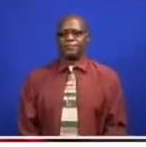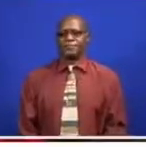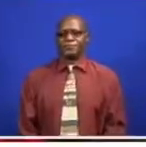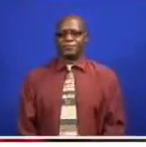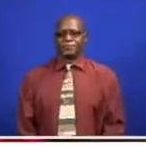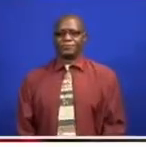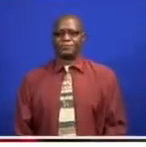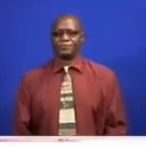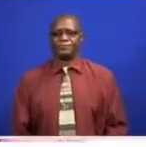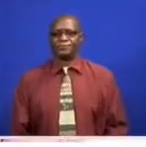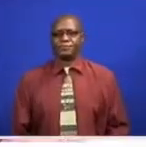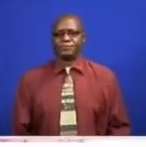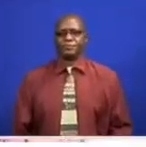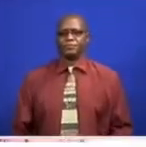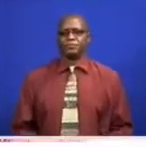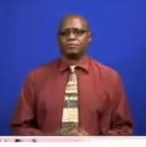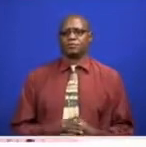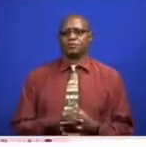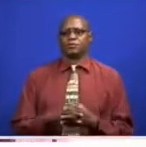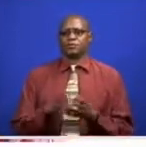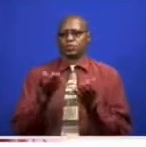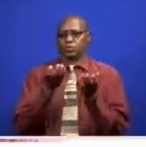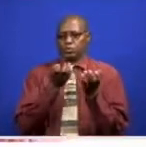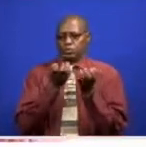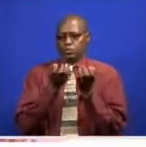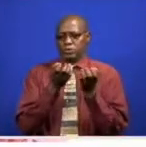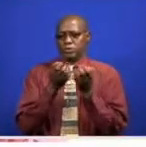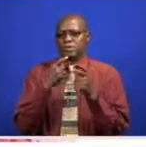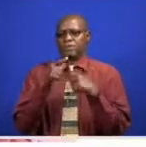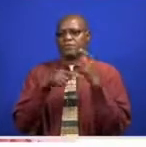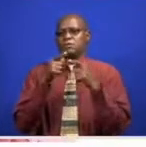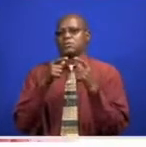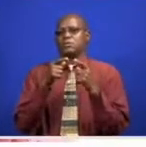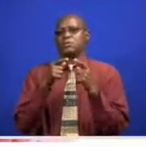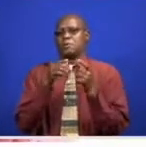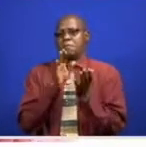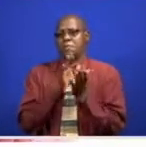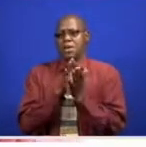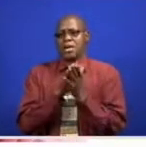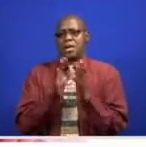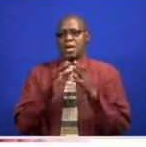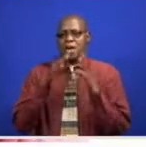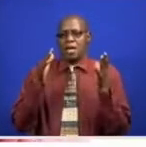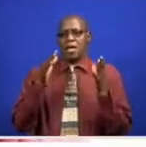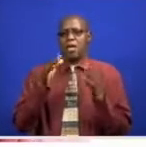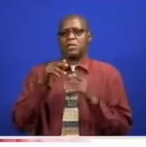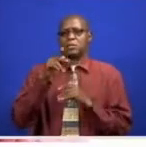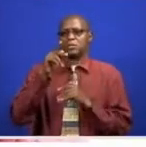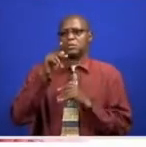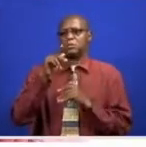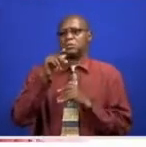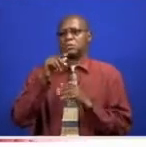The Trade Development Bank has a large credit portfolio, well over